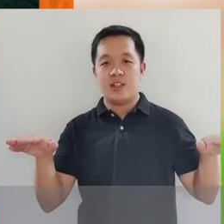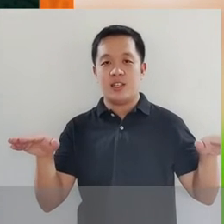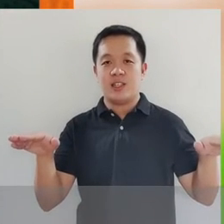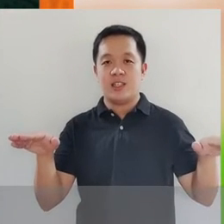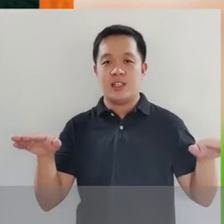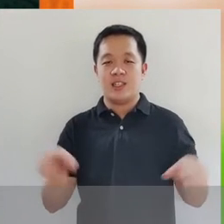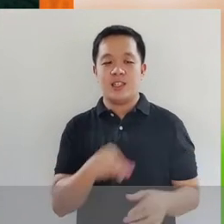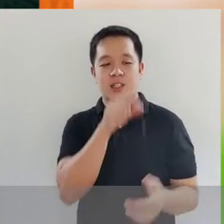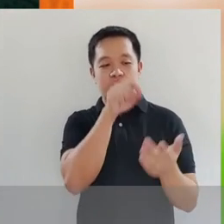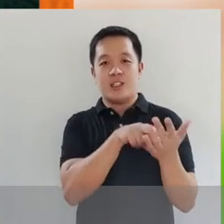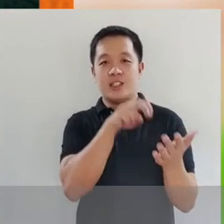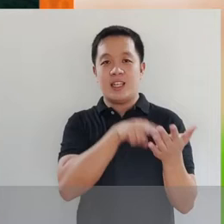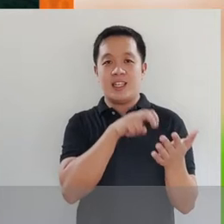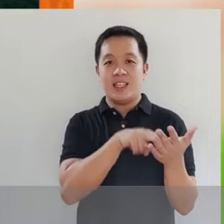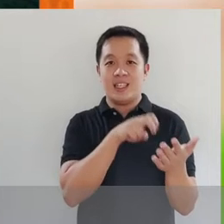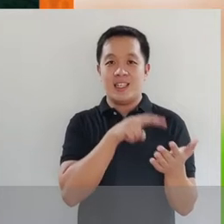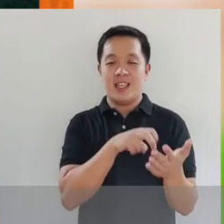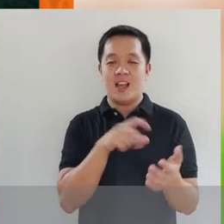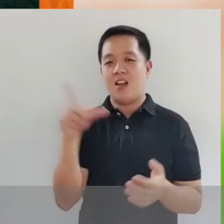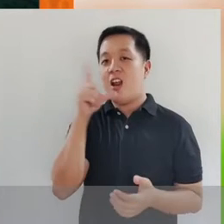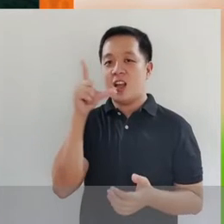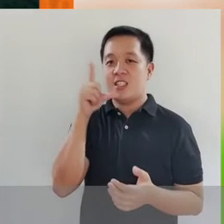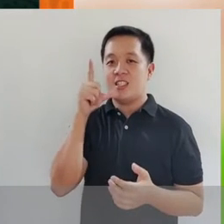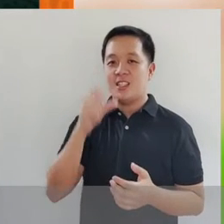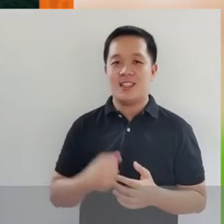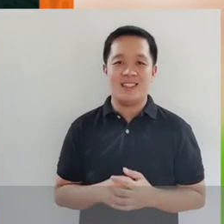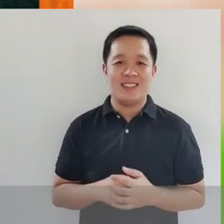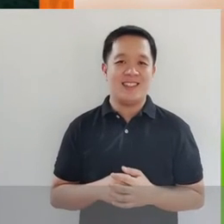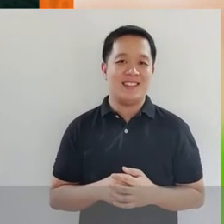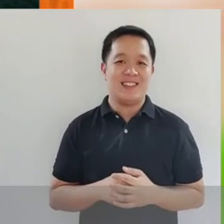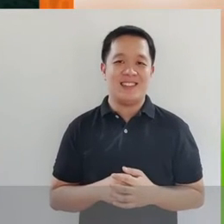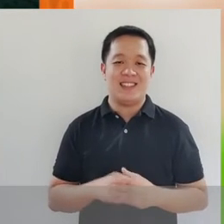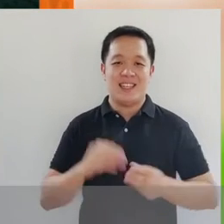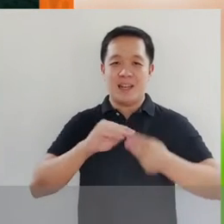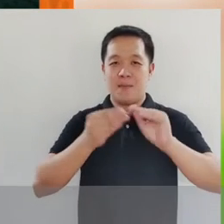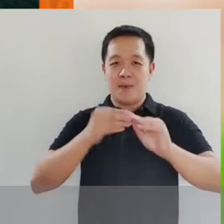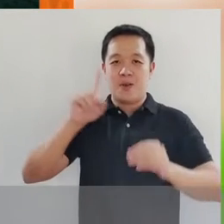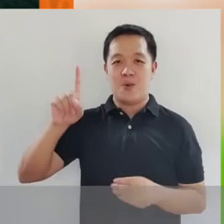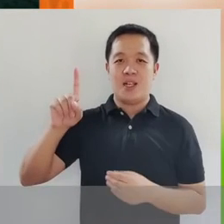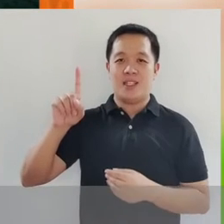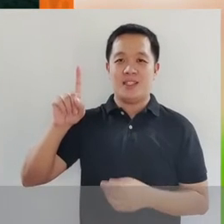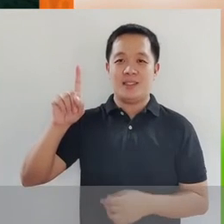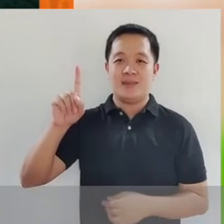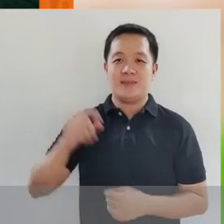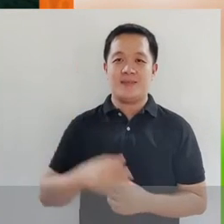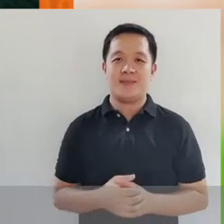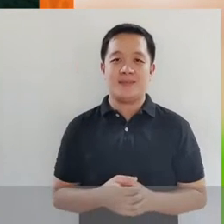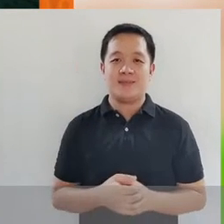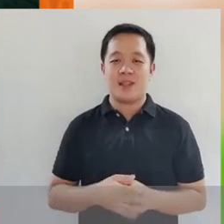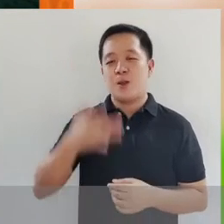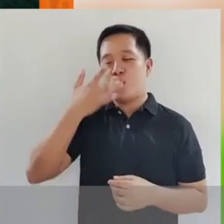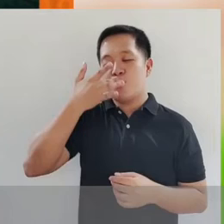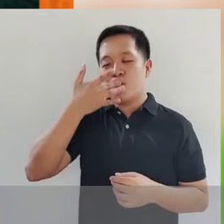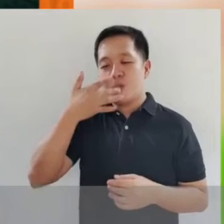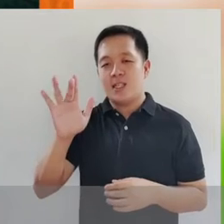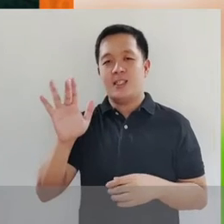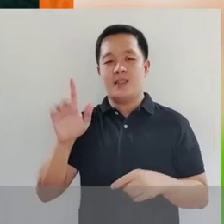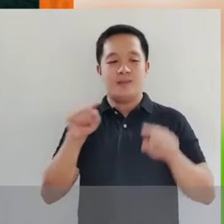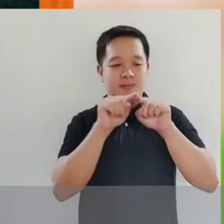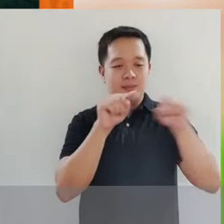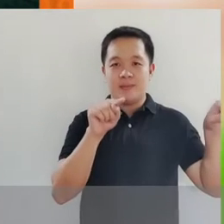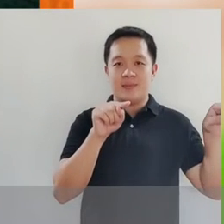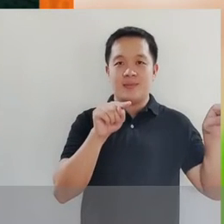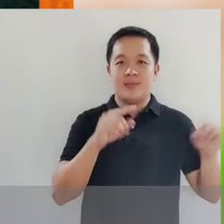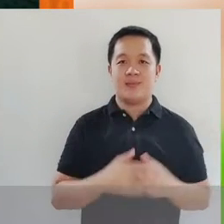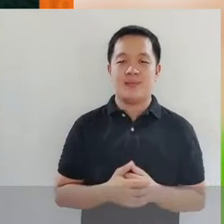children, chicken, lunch. Number one, a delicious